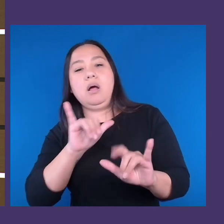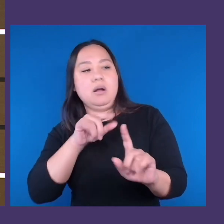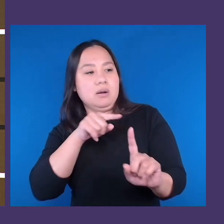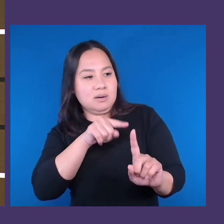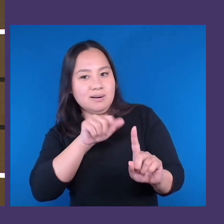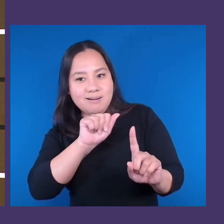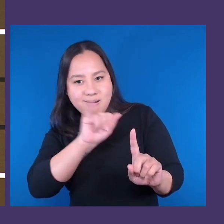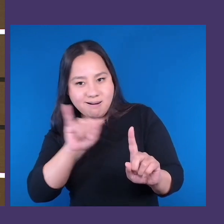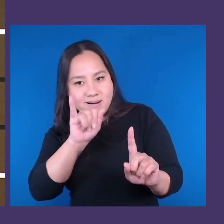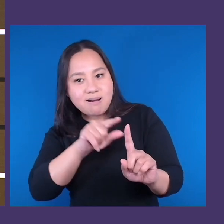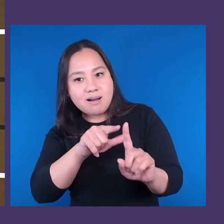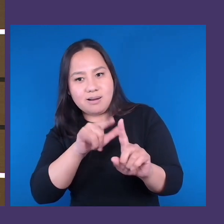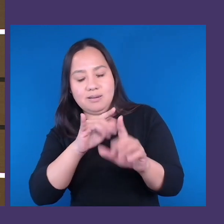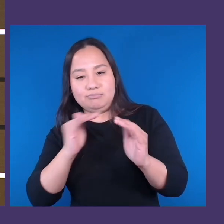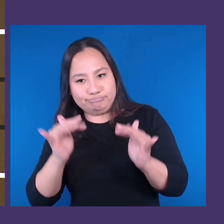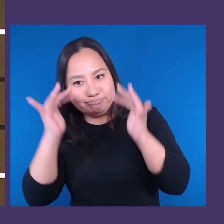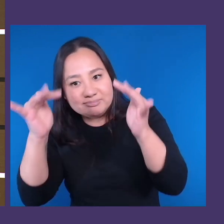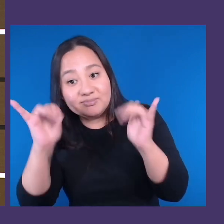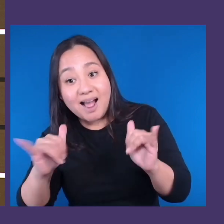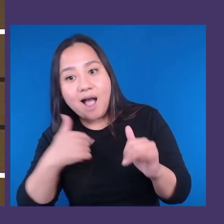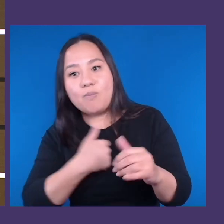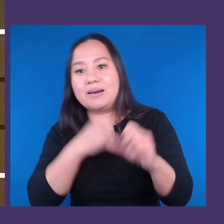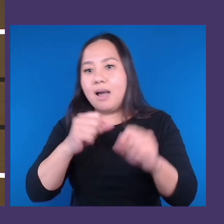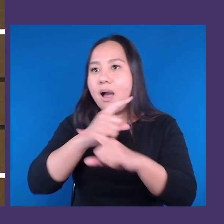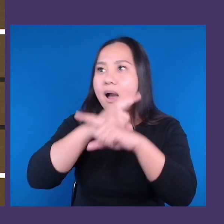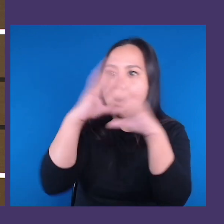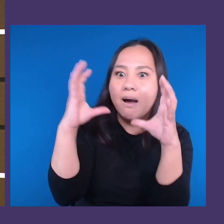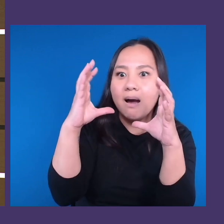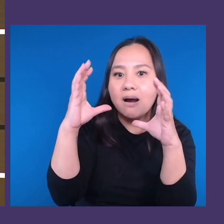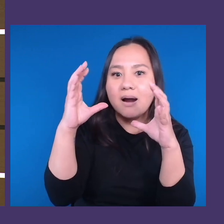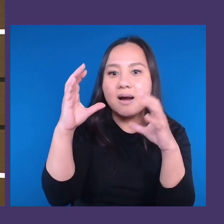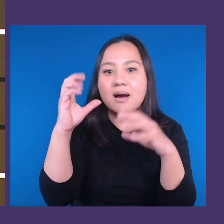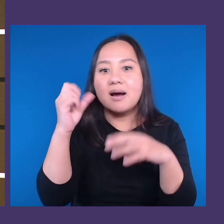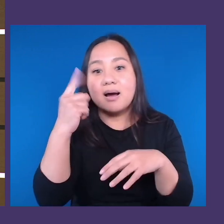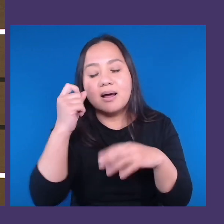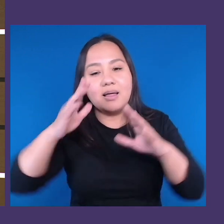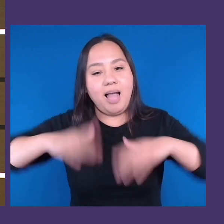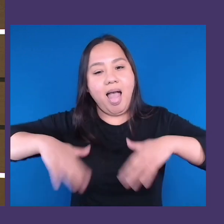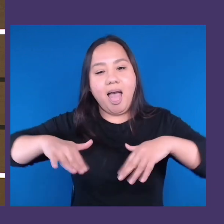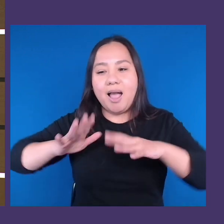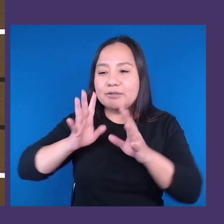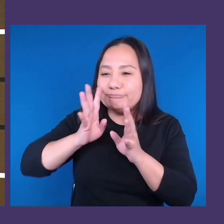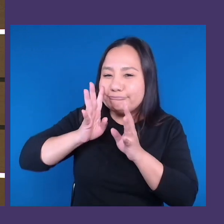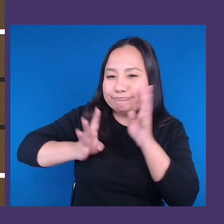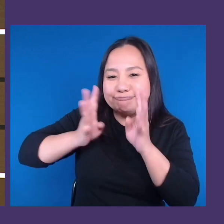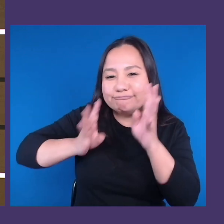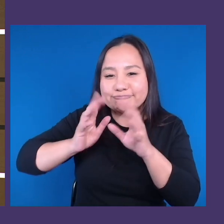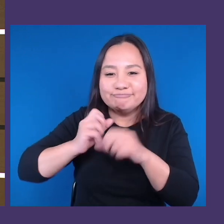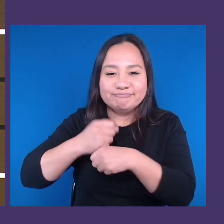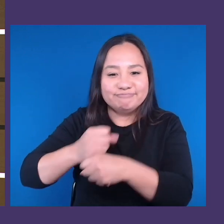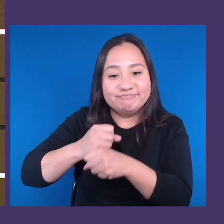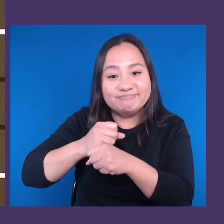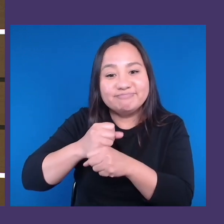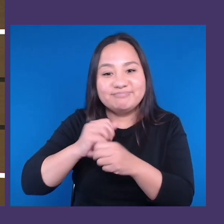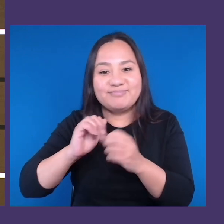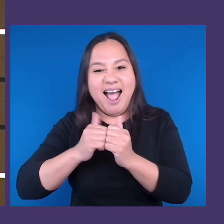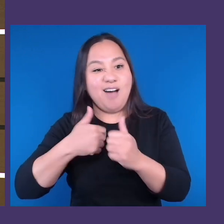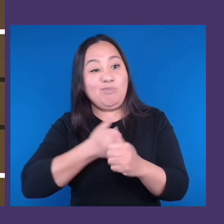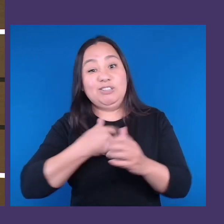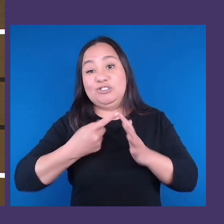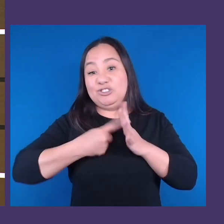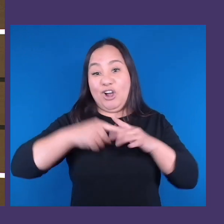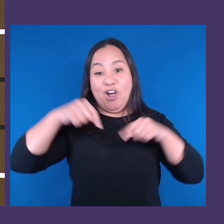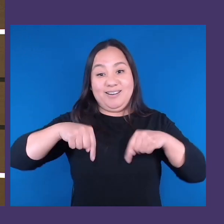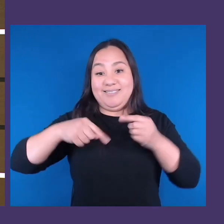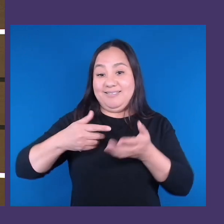can imagine but haven't yet created. The way we started this conversation. You mean